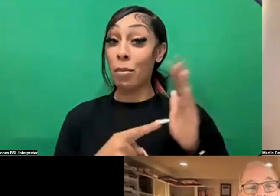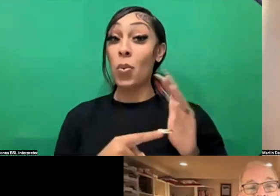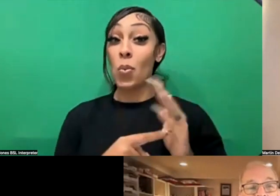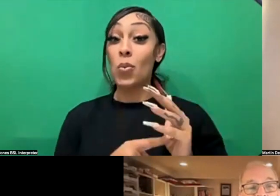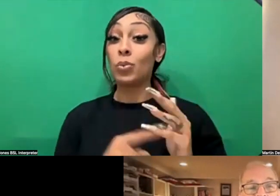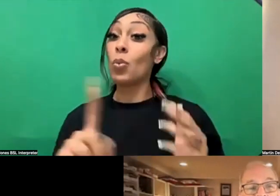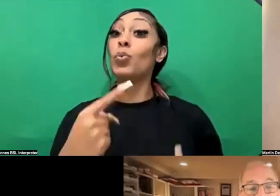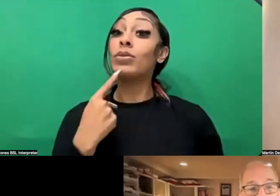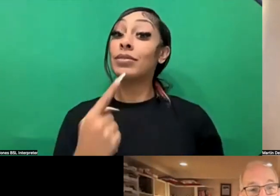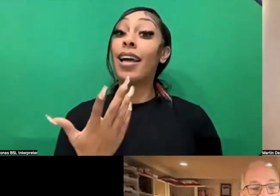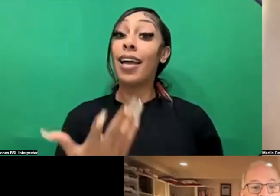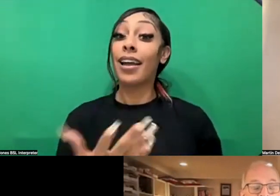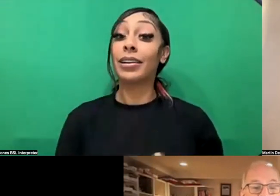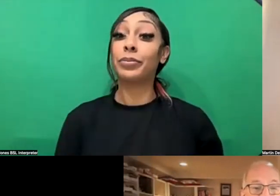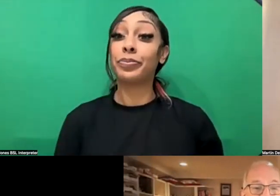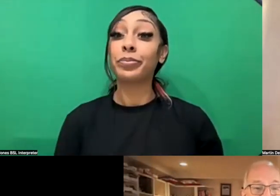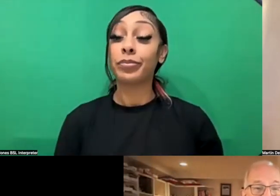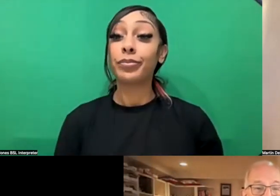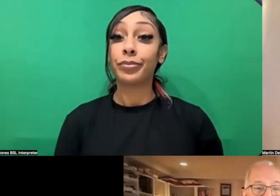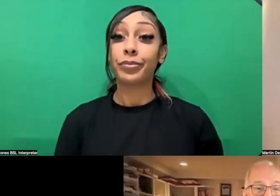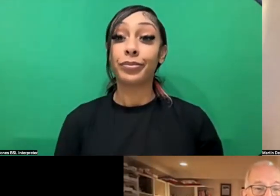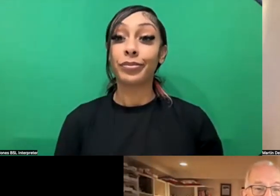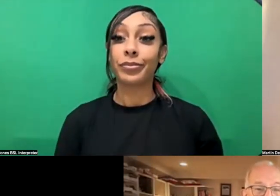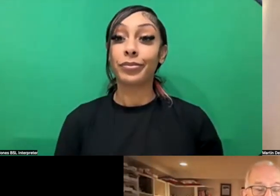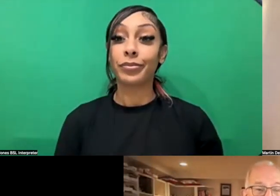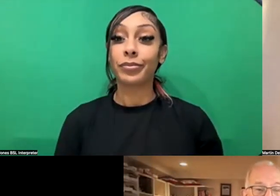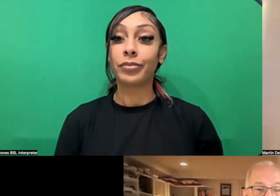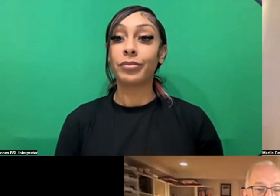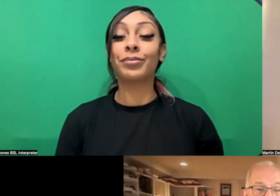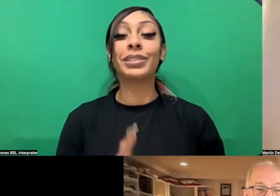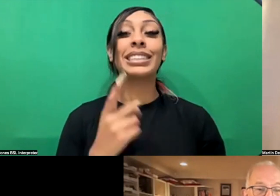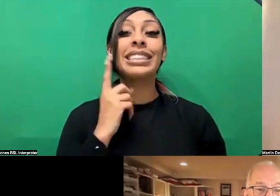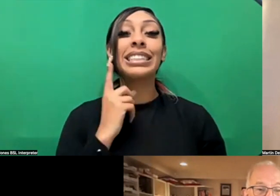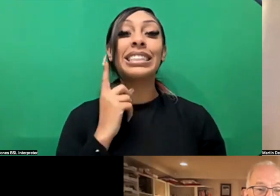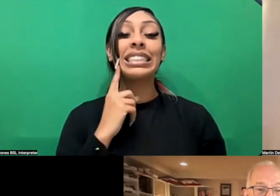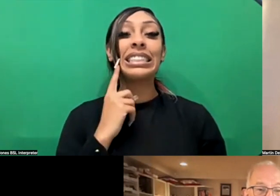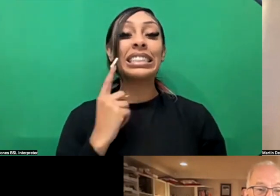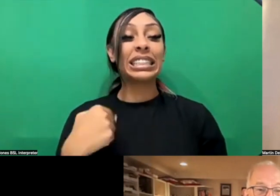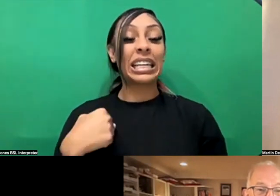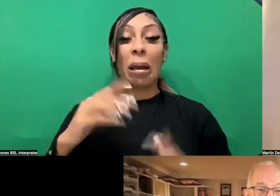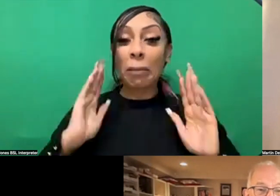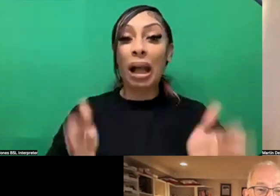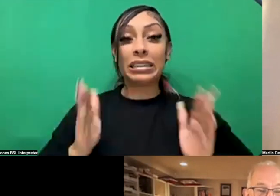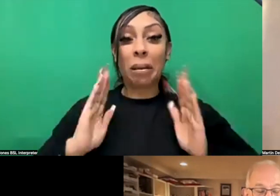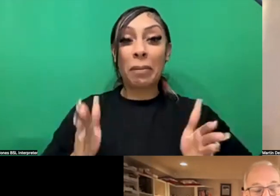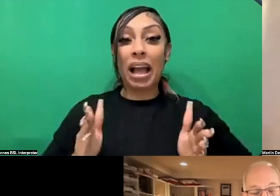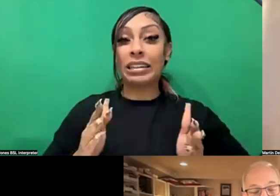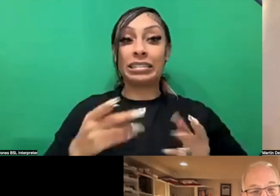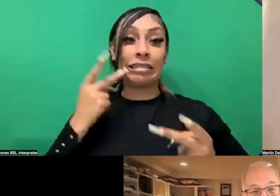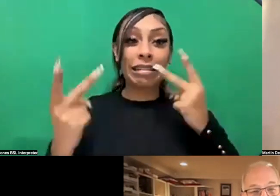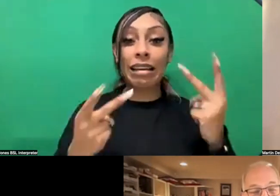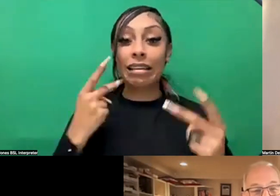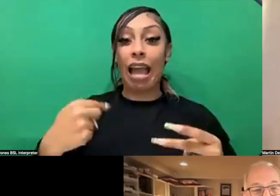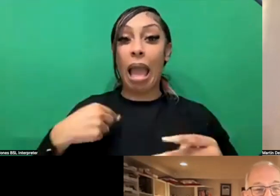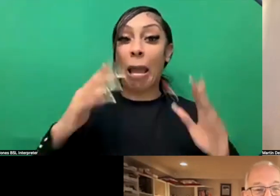because so I think it's very easy to be dogmatic about what you think you ought to do, you know, what you think you're